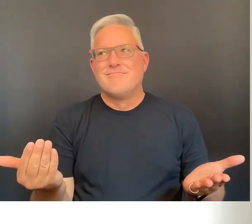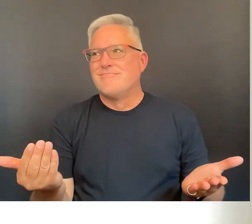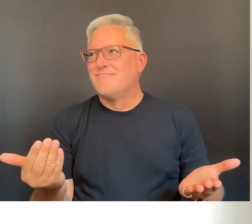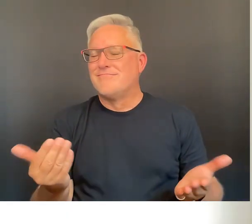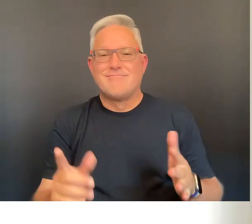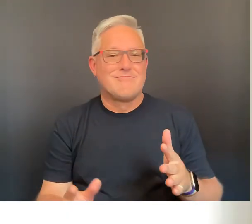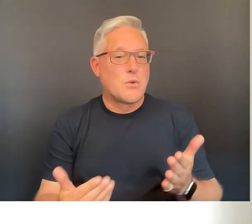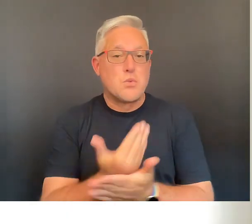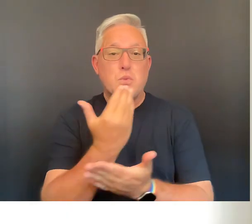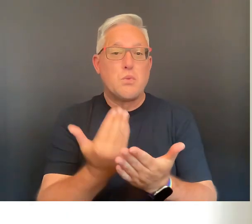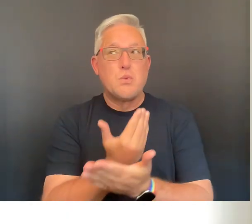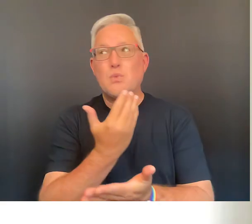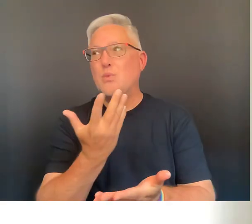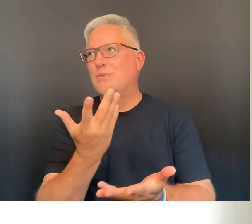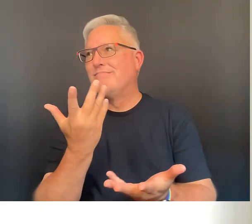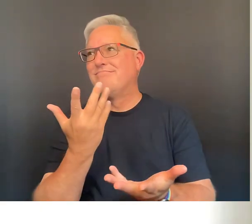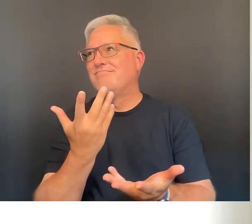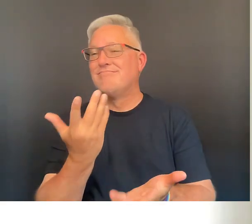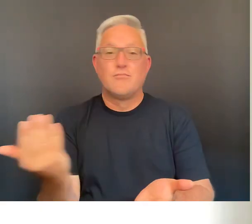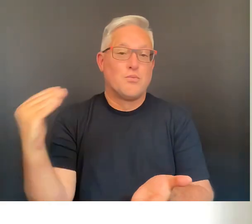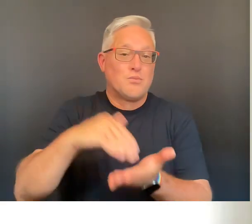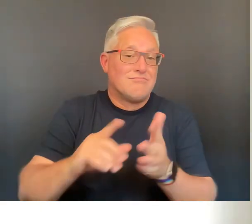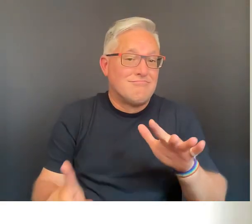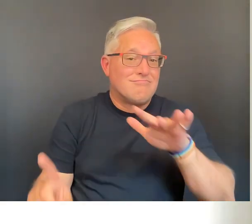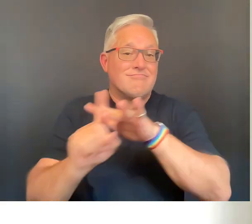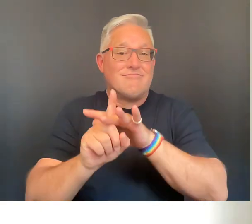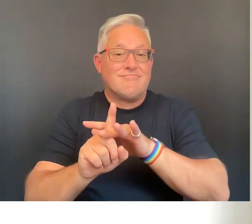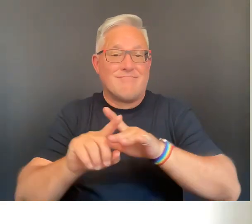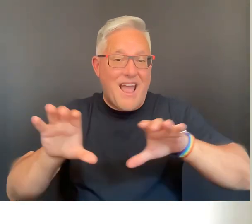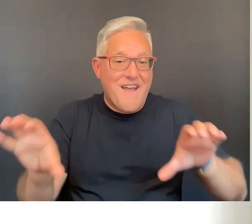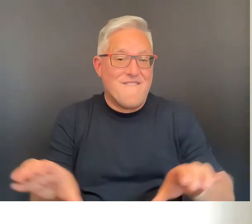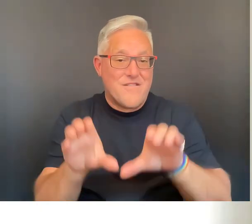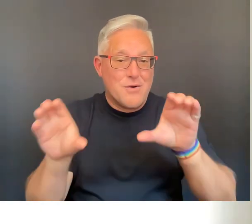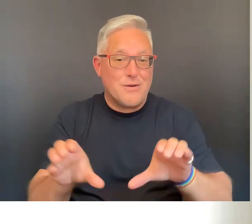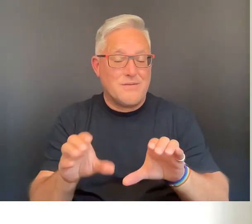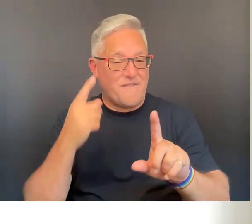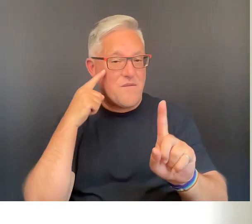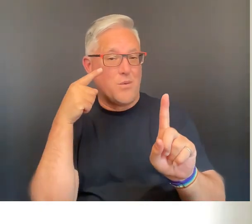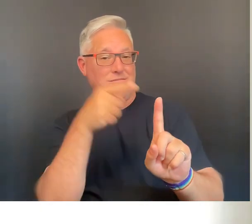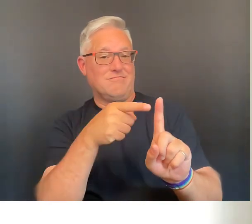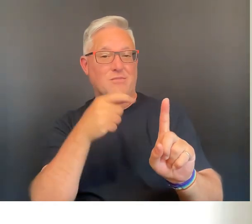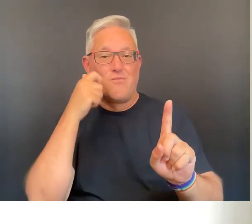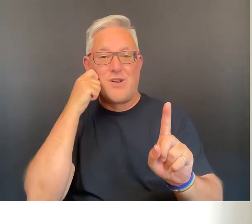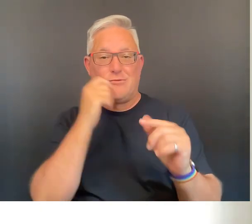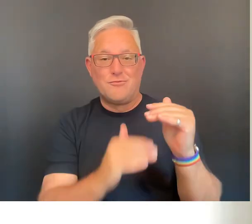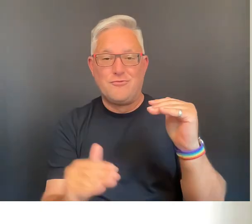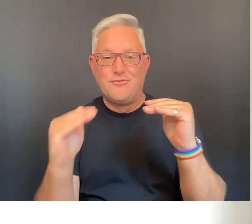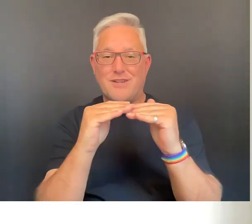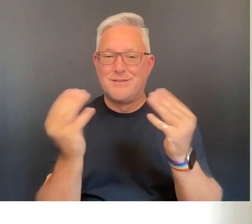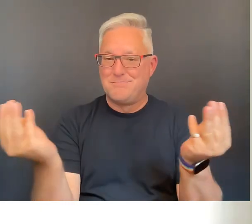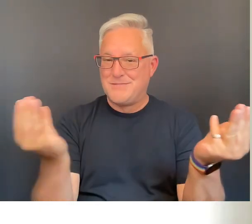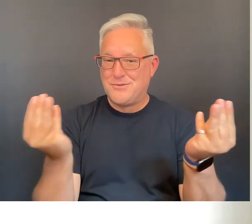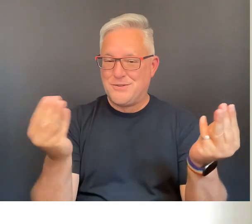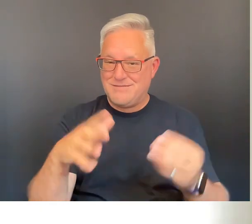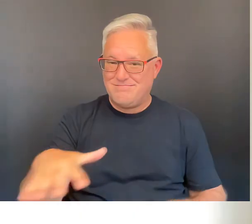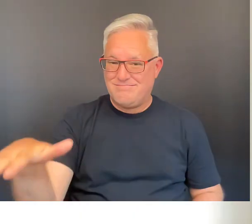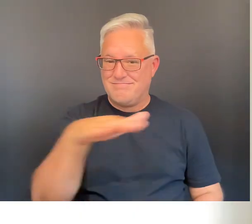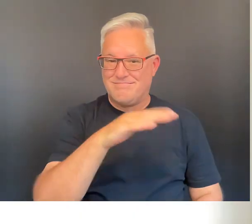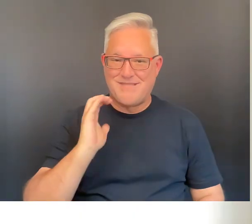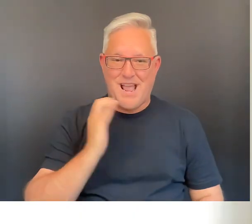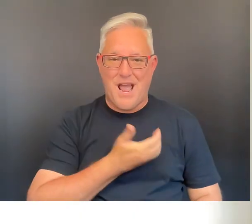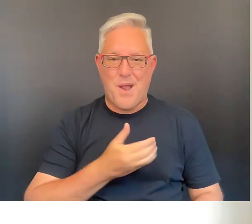re-emerging, renewing effort for our racial justice ministries in our